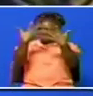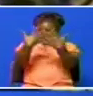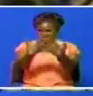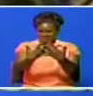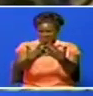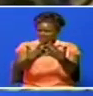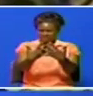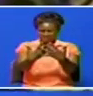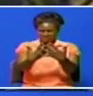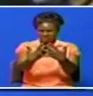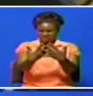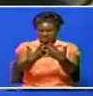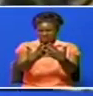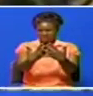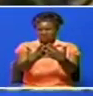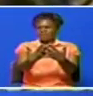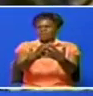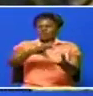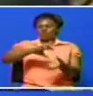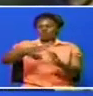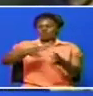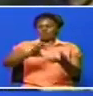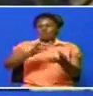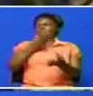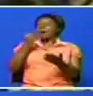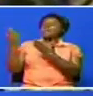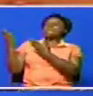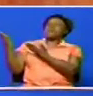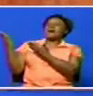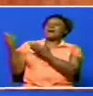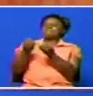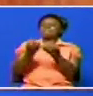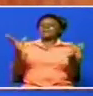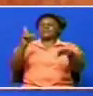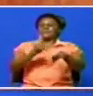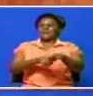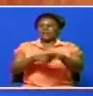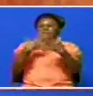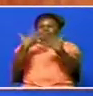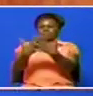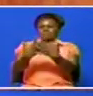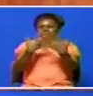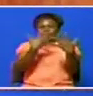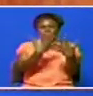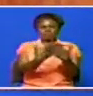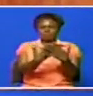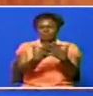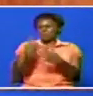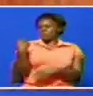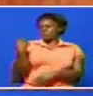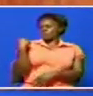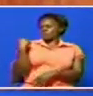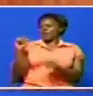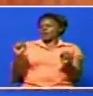been at loggerheads with the police. The controversial blogger has on several occasions been arrested, with the most recent one